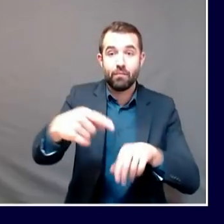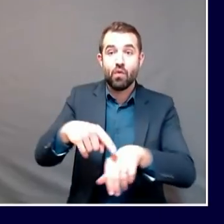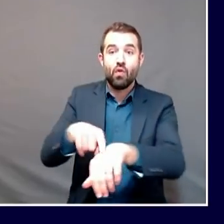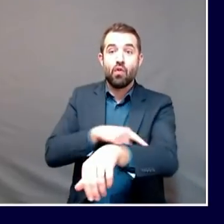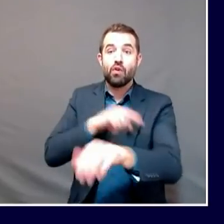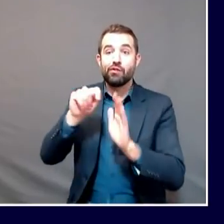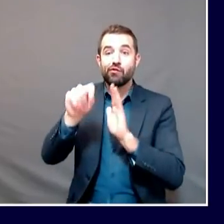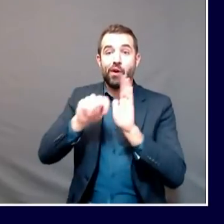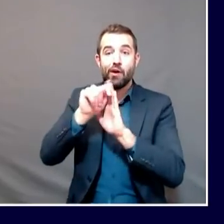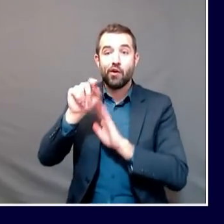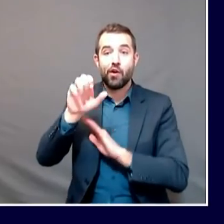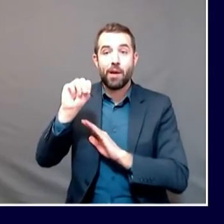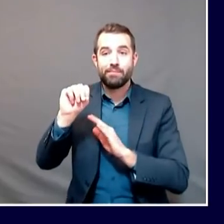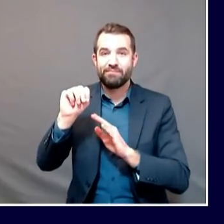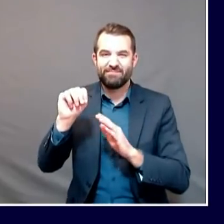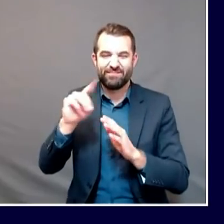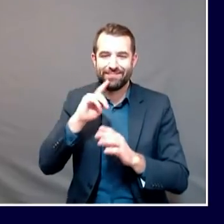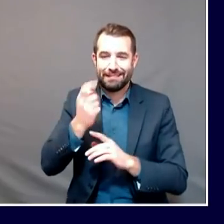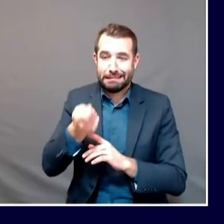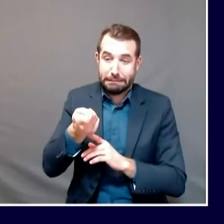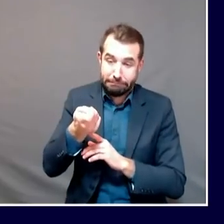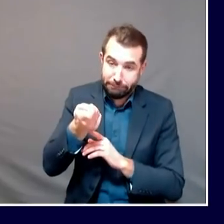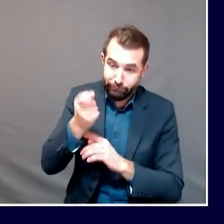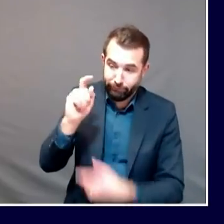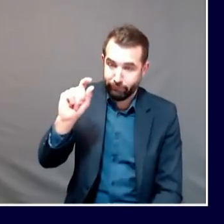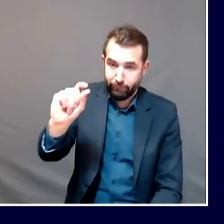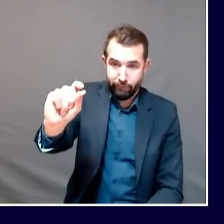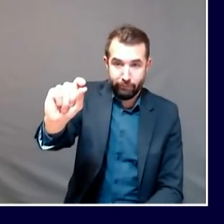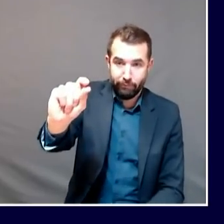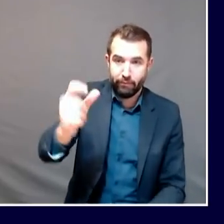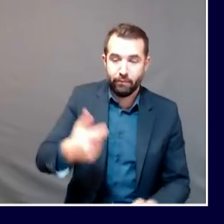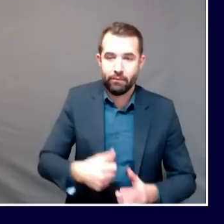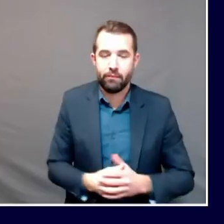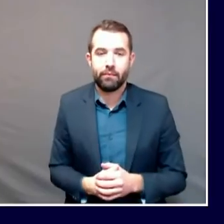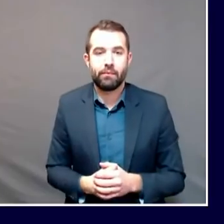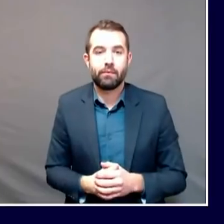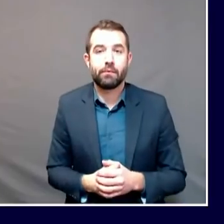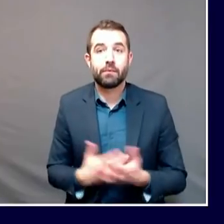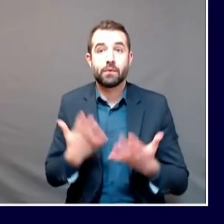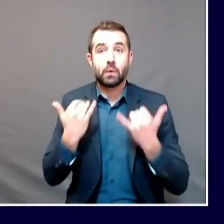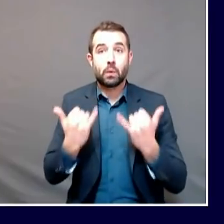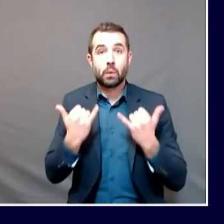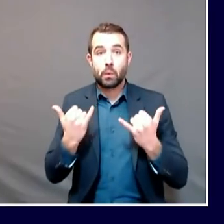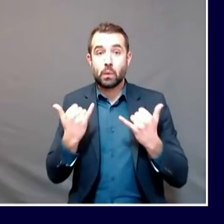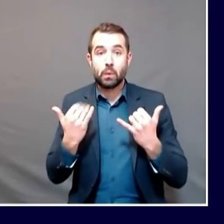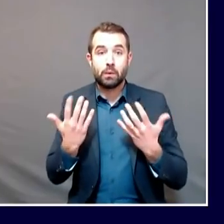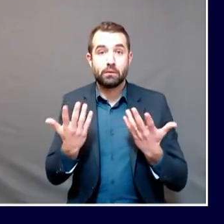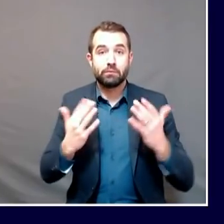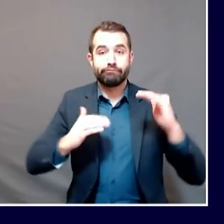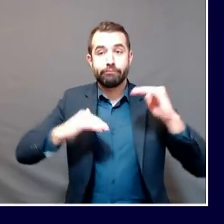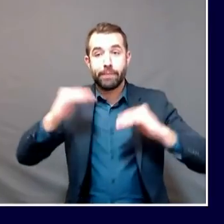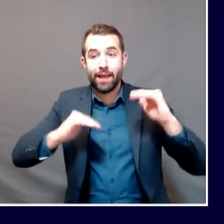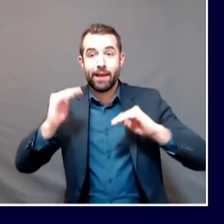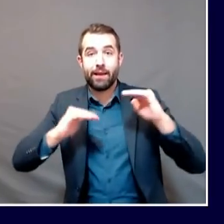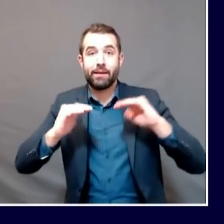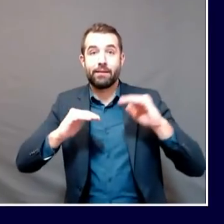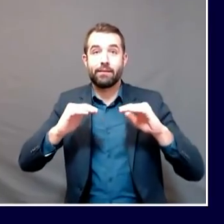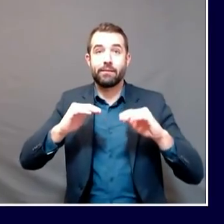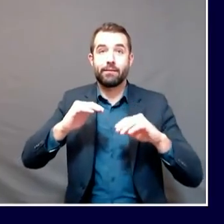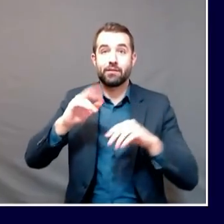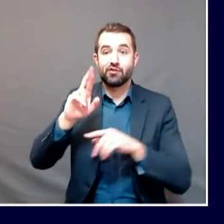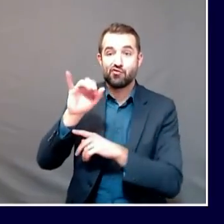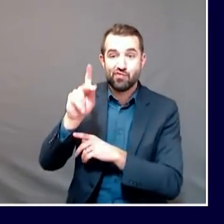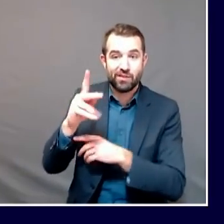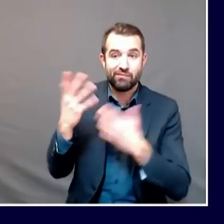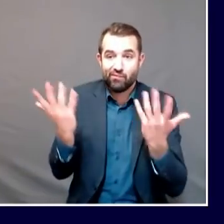be honest about right now is balancing that risk. Because right now, where we are in Maine and in our